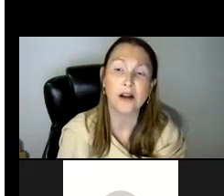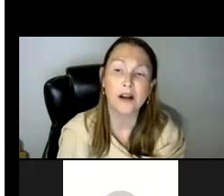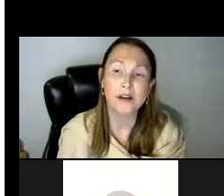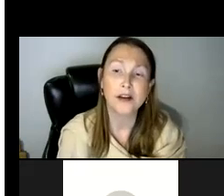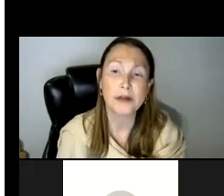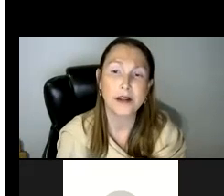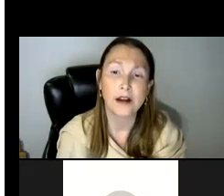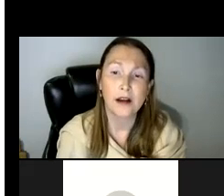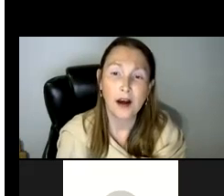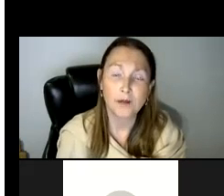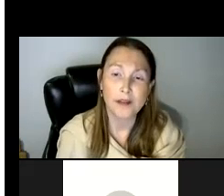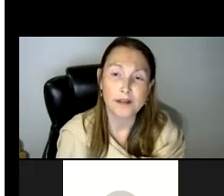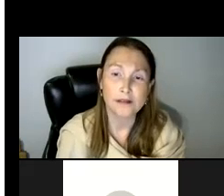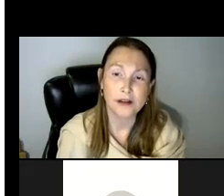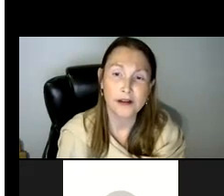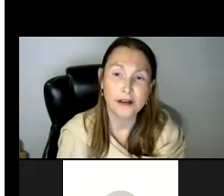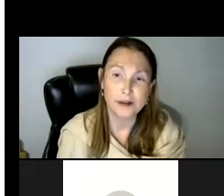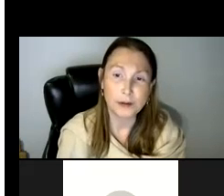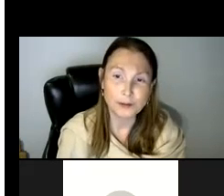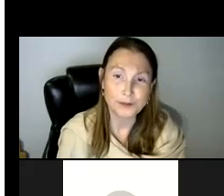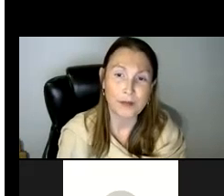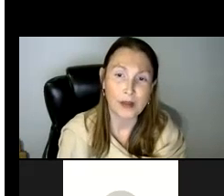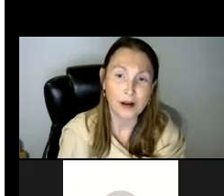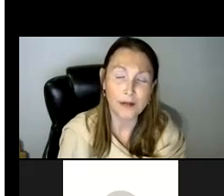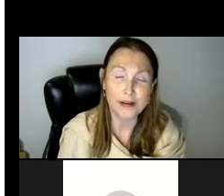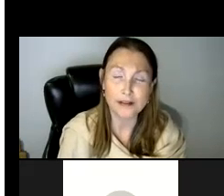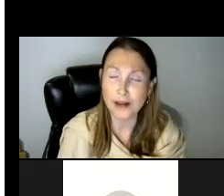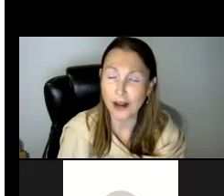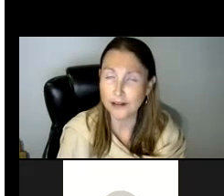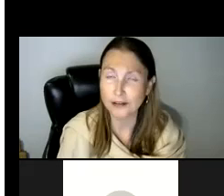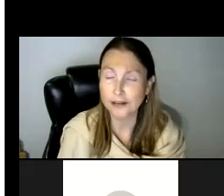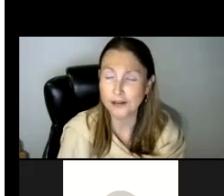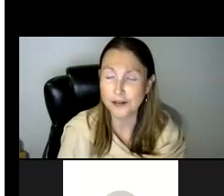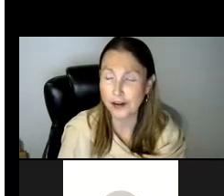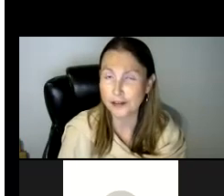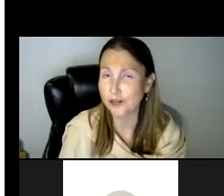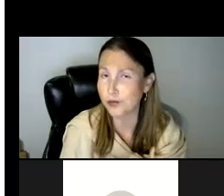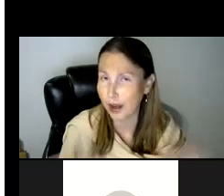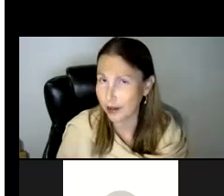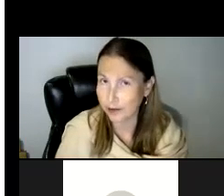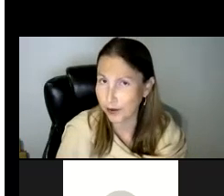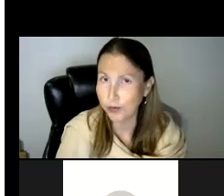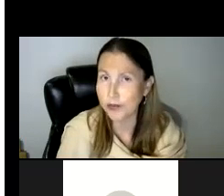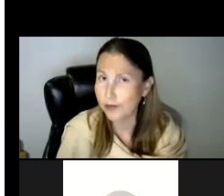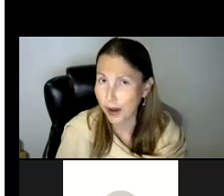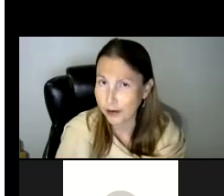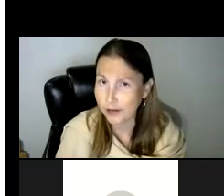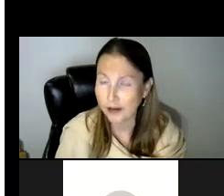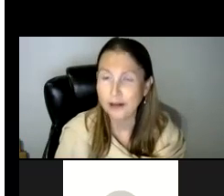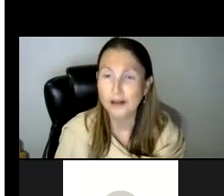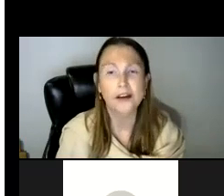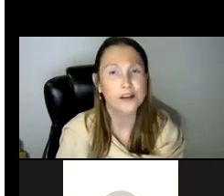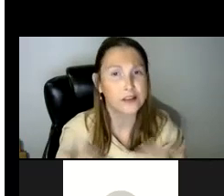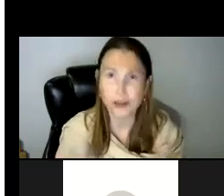very nimbly in this example. It does not, these vaccines do not give you the